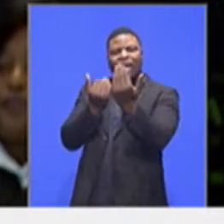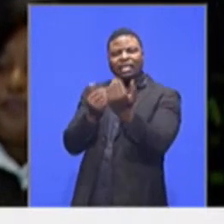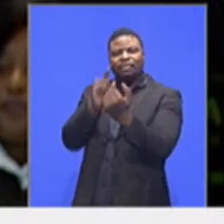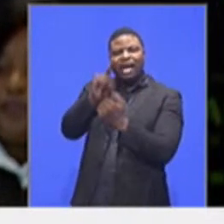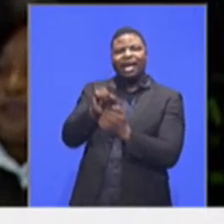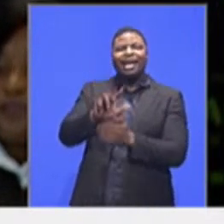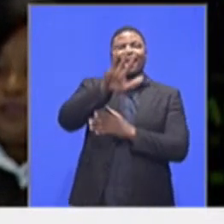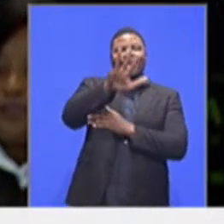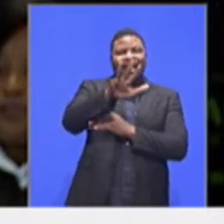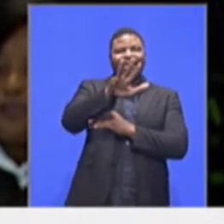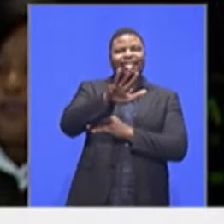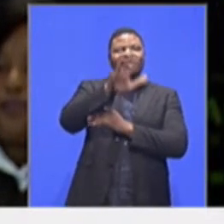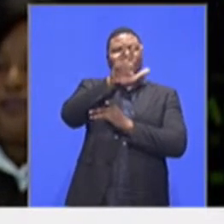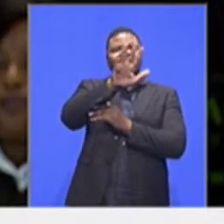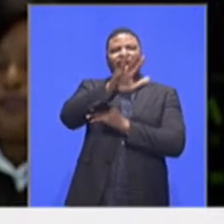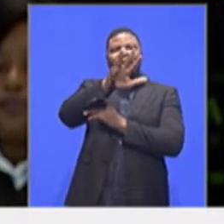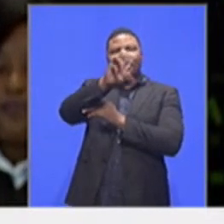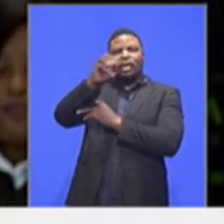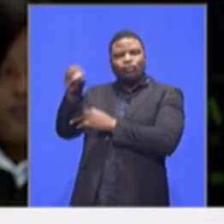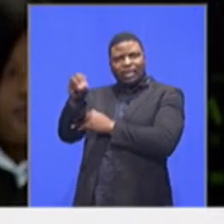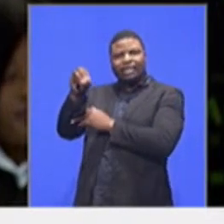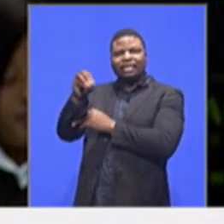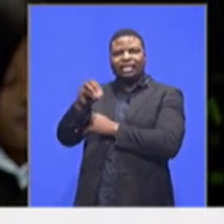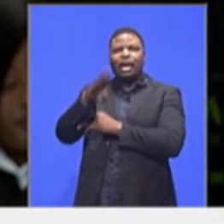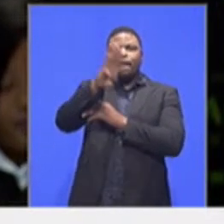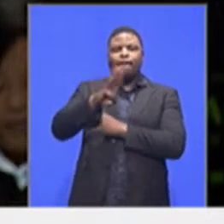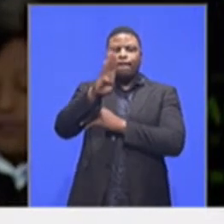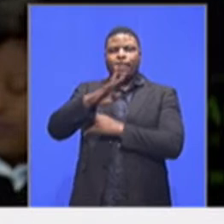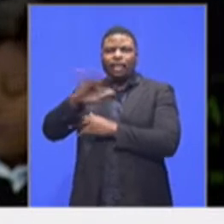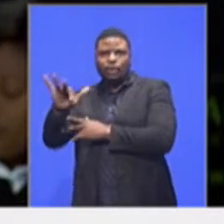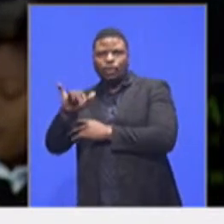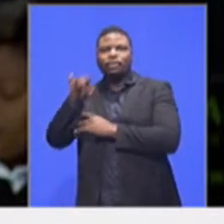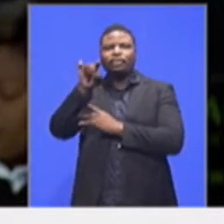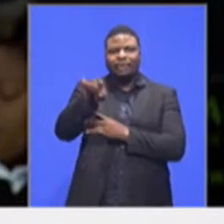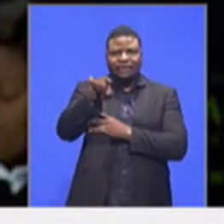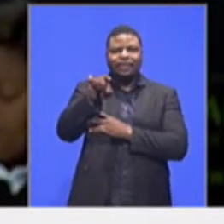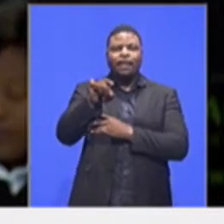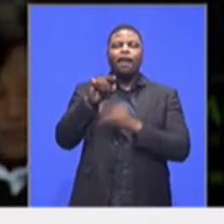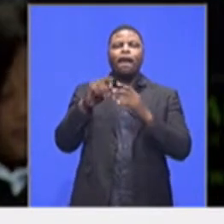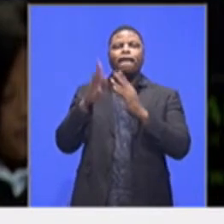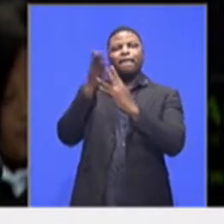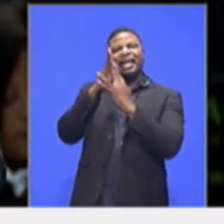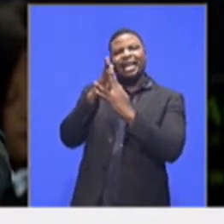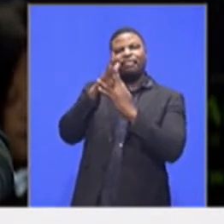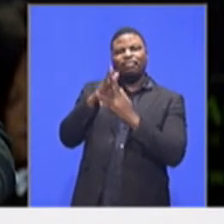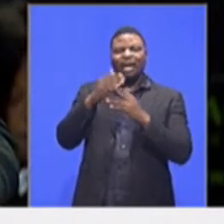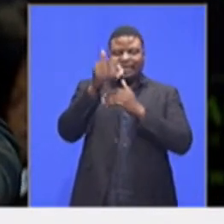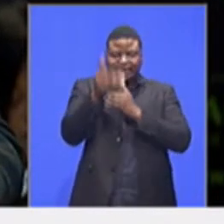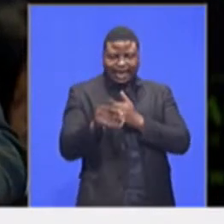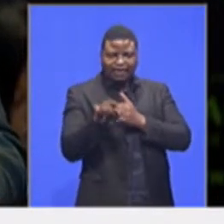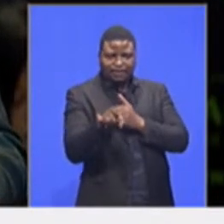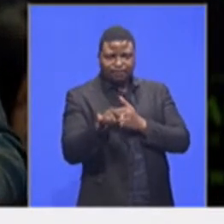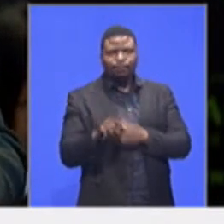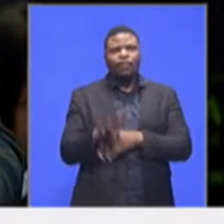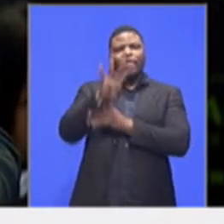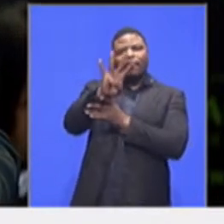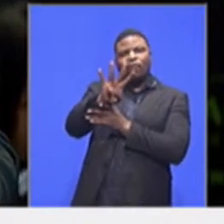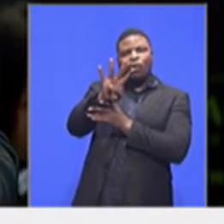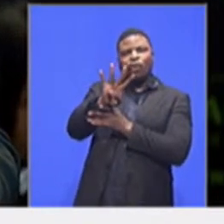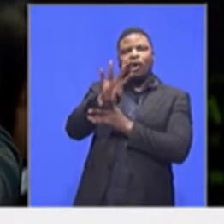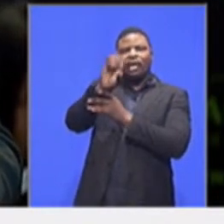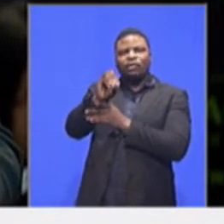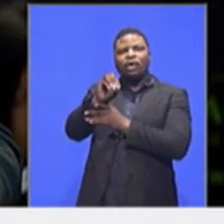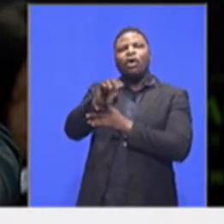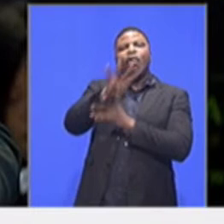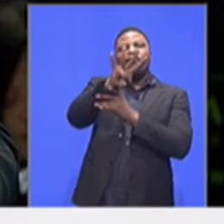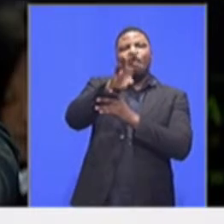rand in infrastructure over the medium term. The largest portion of this, around 448 billion, will be spent